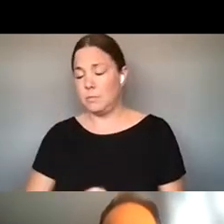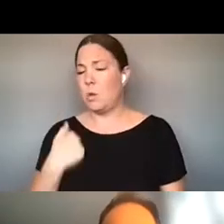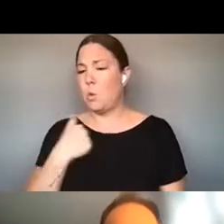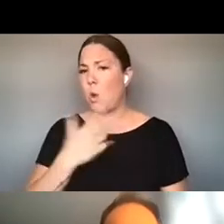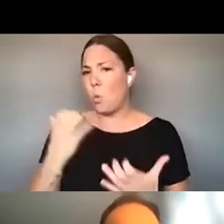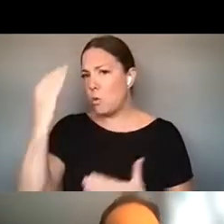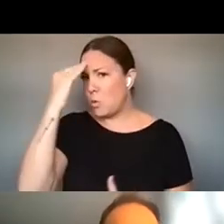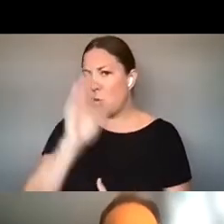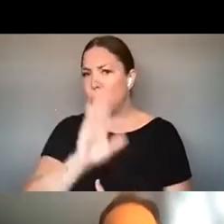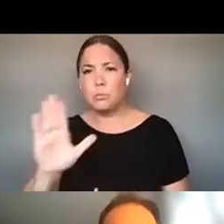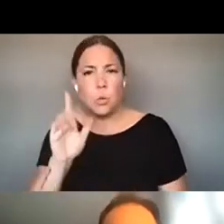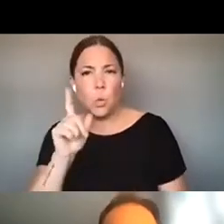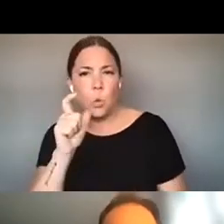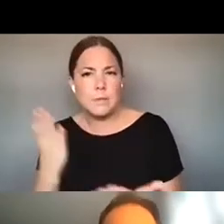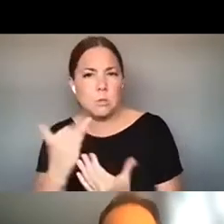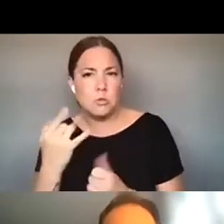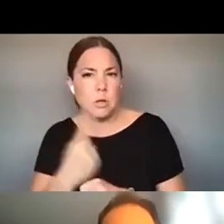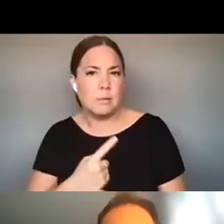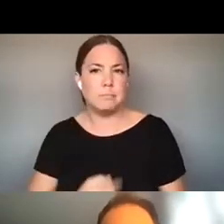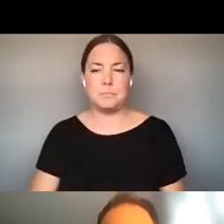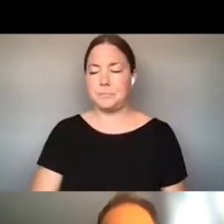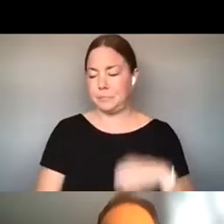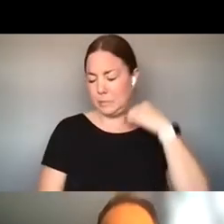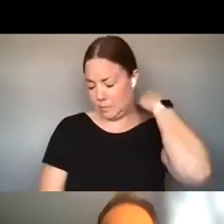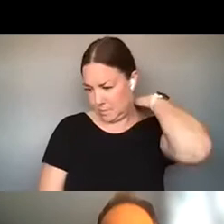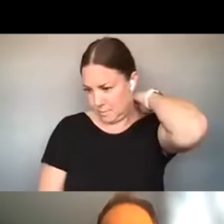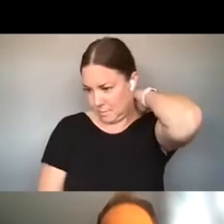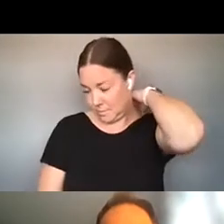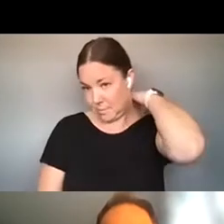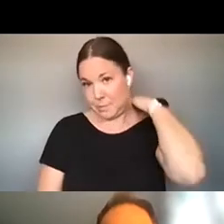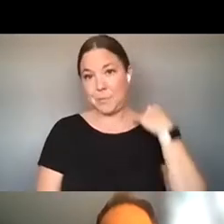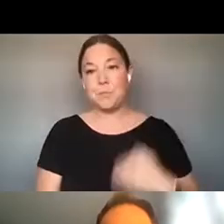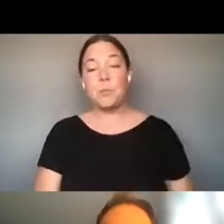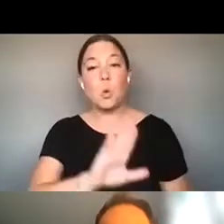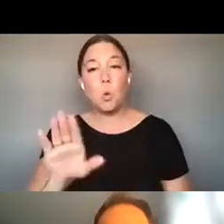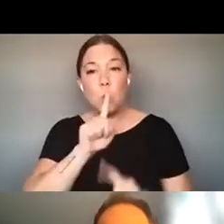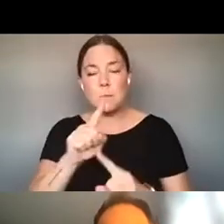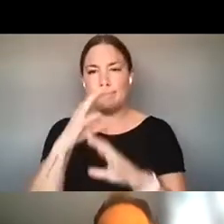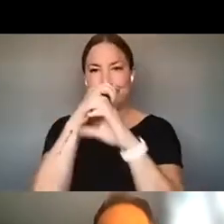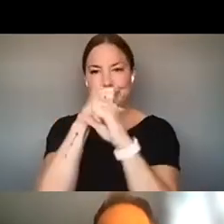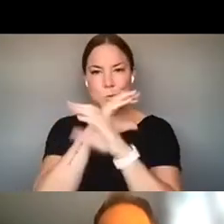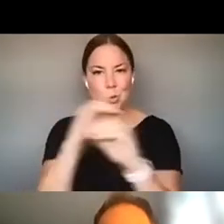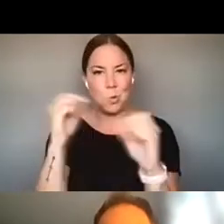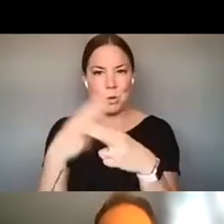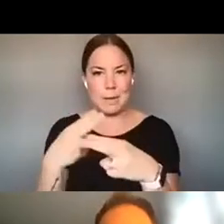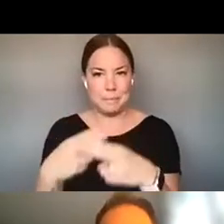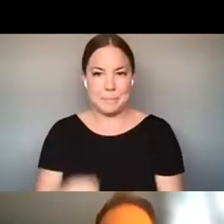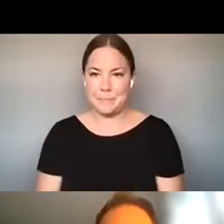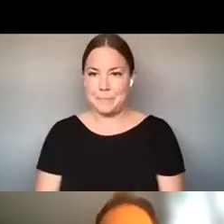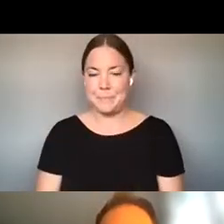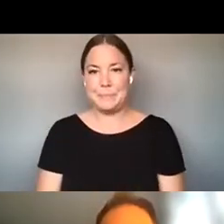better understanding of who's tuned in today. Your responses are anonymous, and they won't appear on the screen.